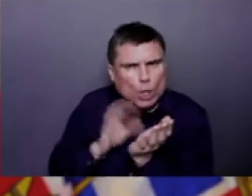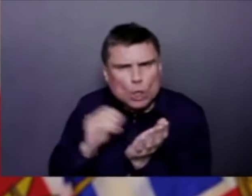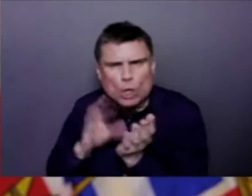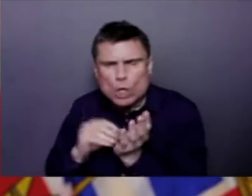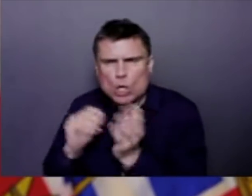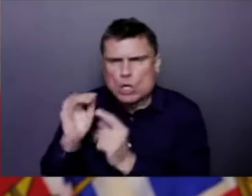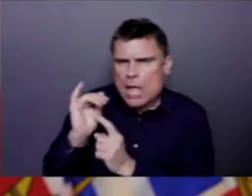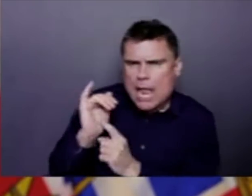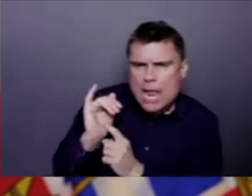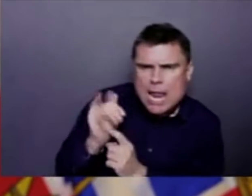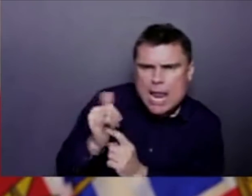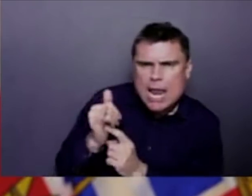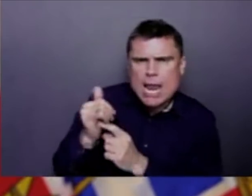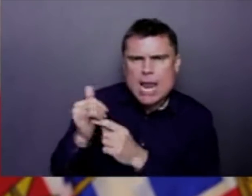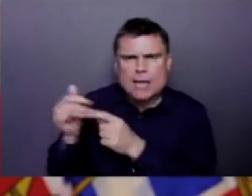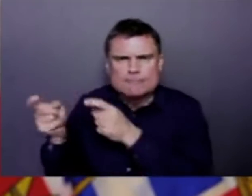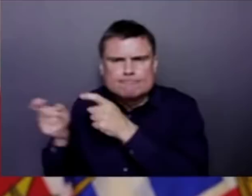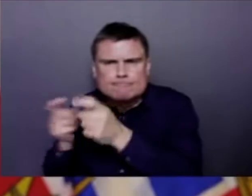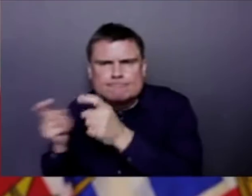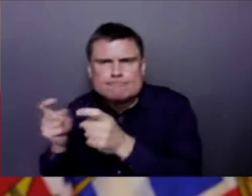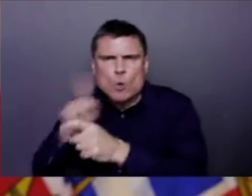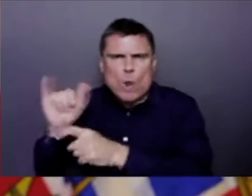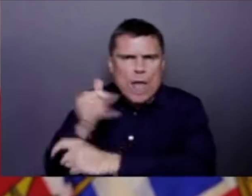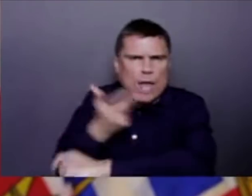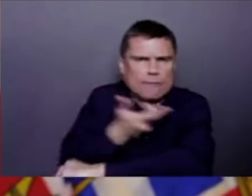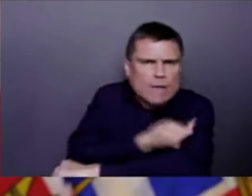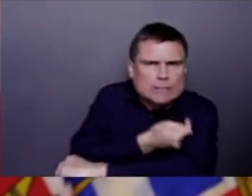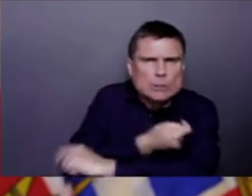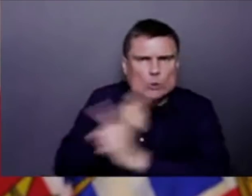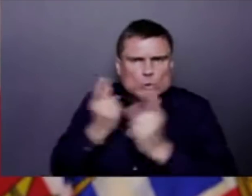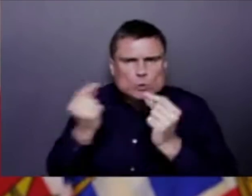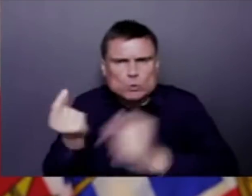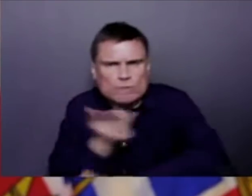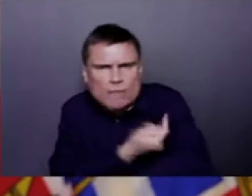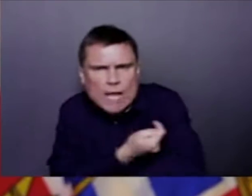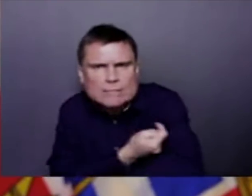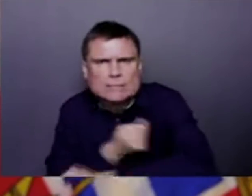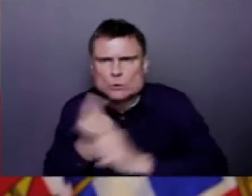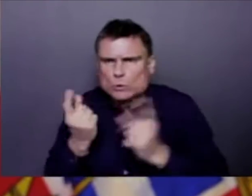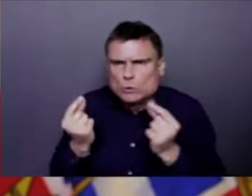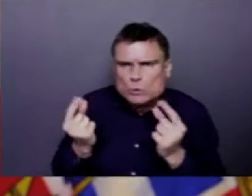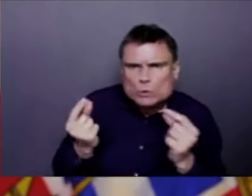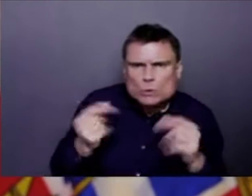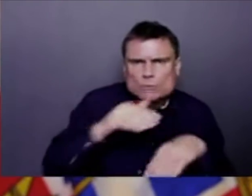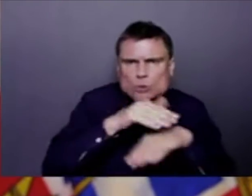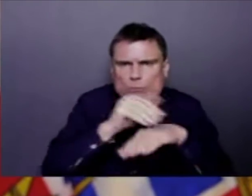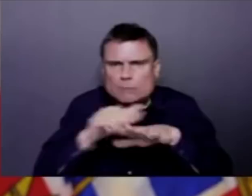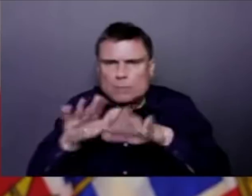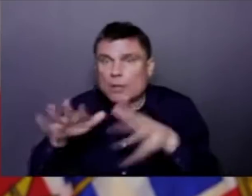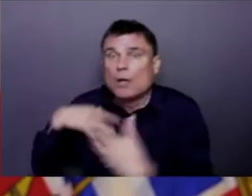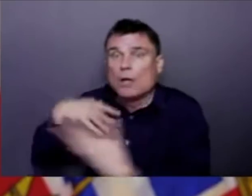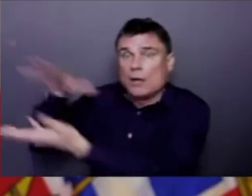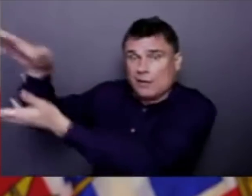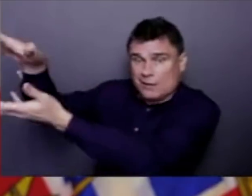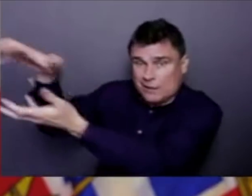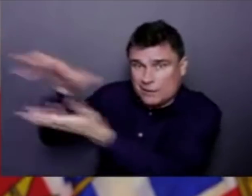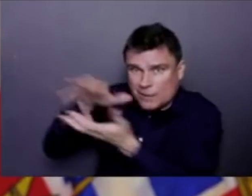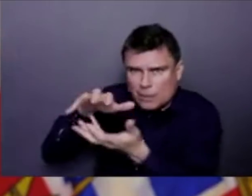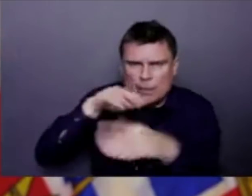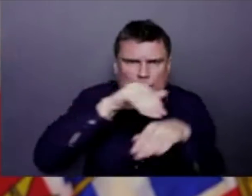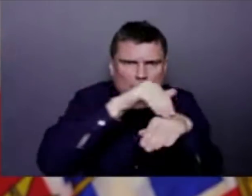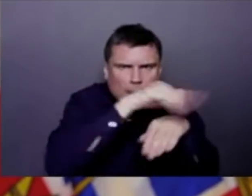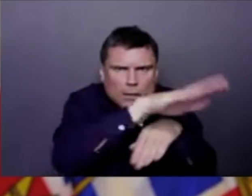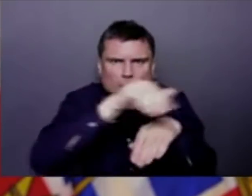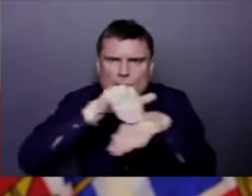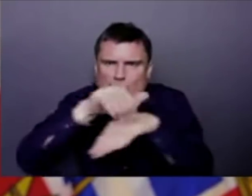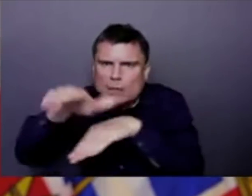for events such as allergic reactions, which we know can happen with immunization. And certainly over the last couple